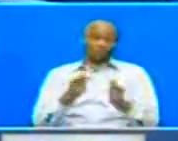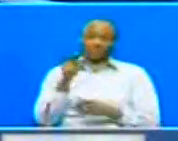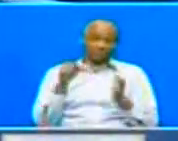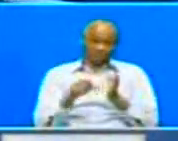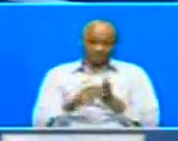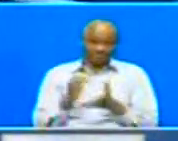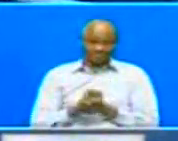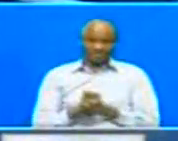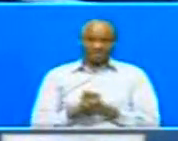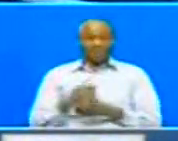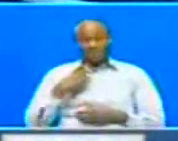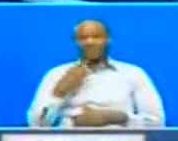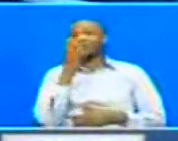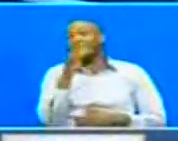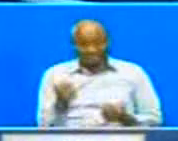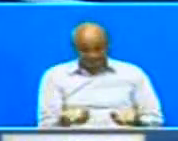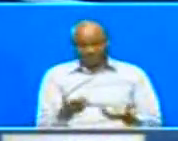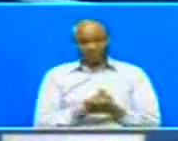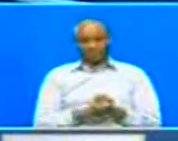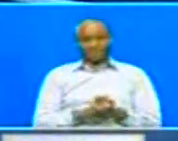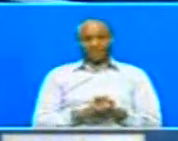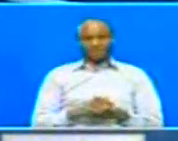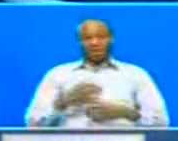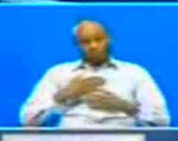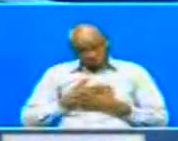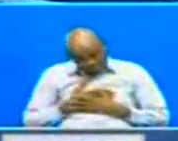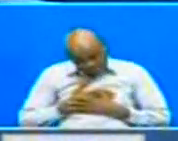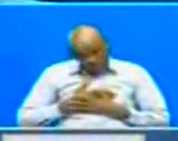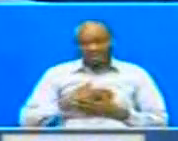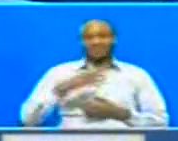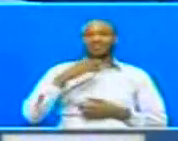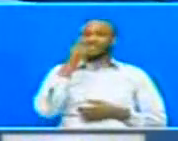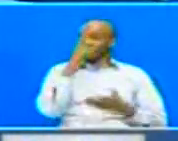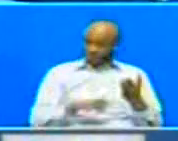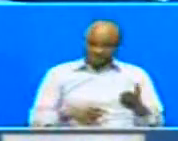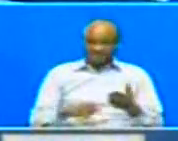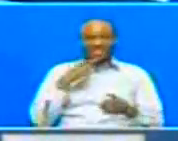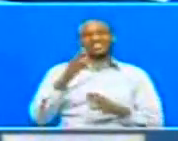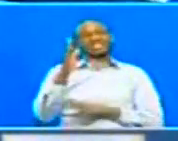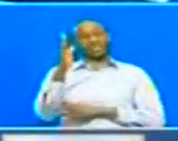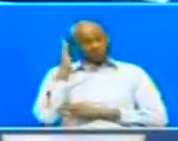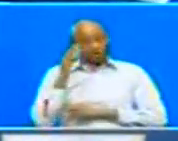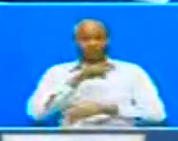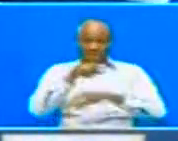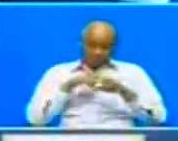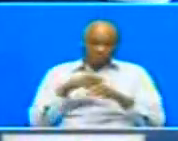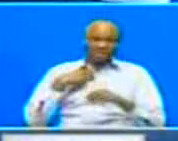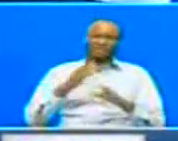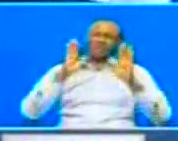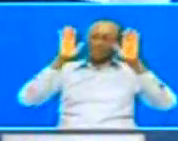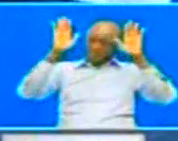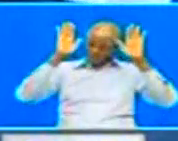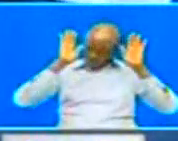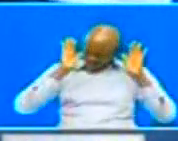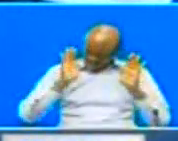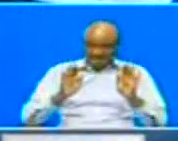a whole day, and I haven't even gotten to the feedback yet. So, Mheshimiwa Ndungu Githenji says, security of nationals is paramount,